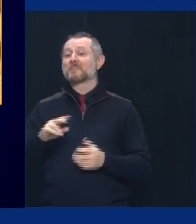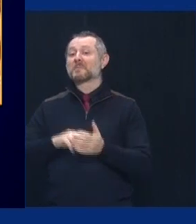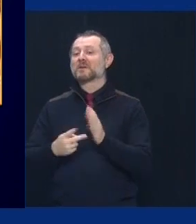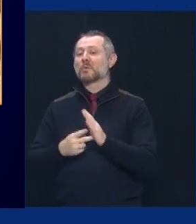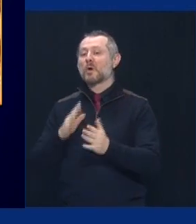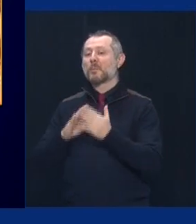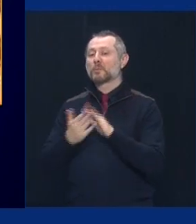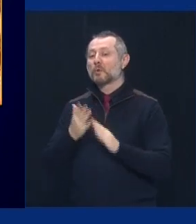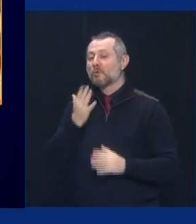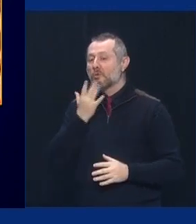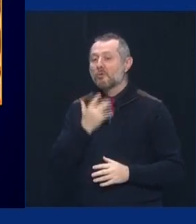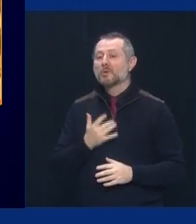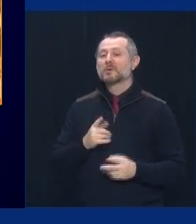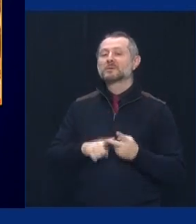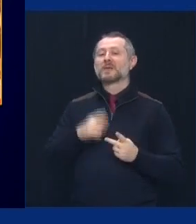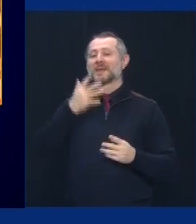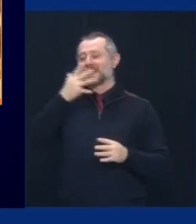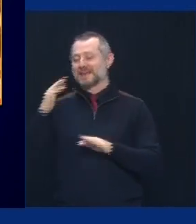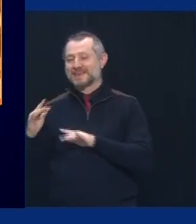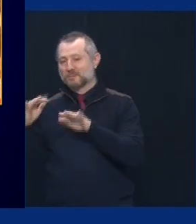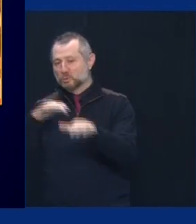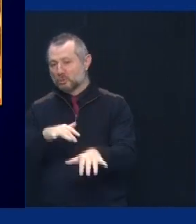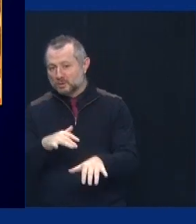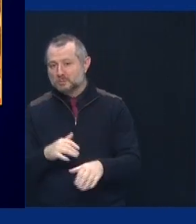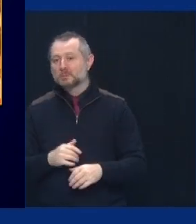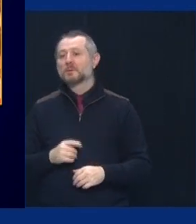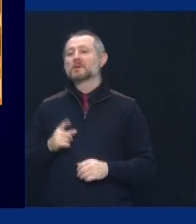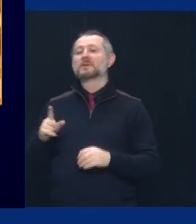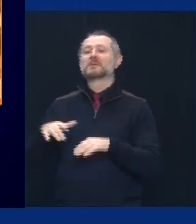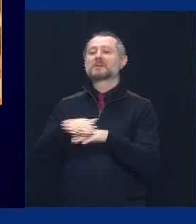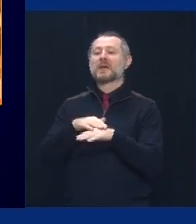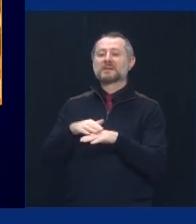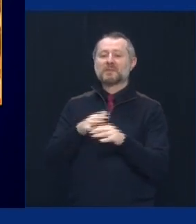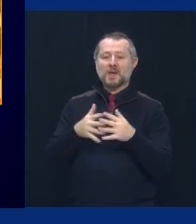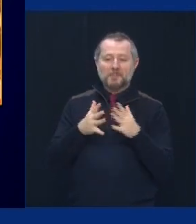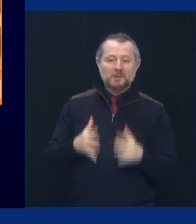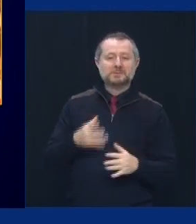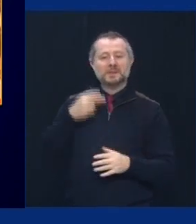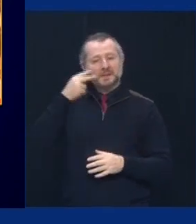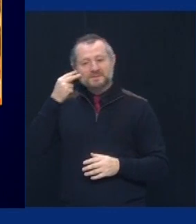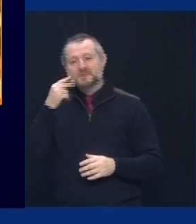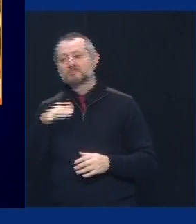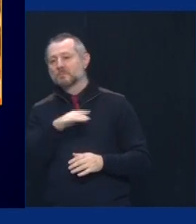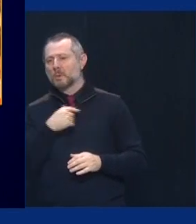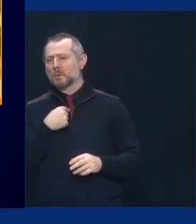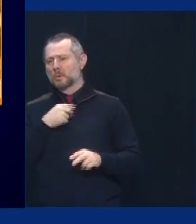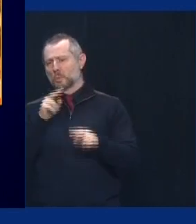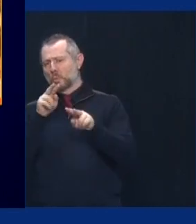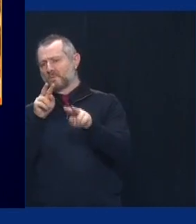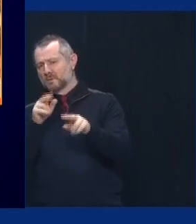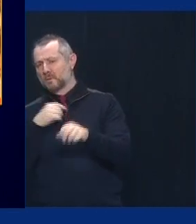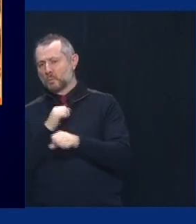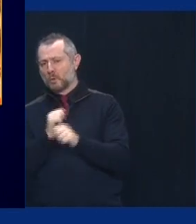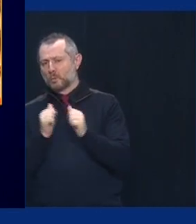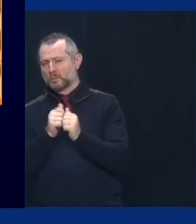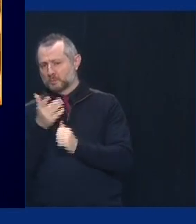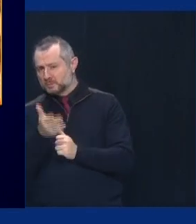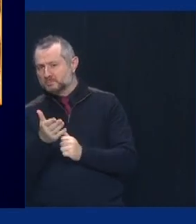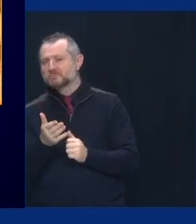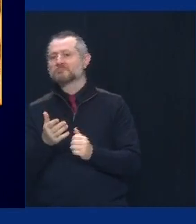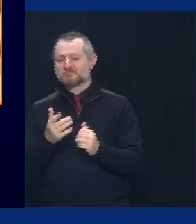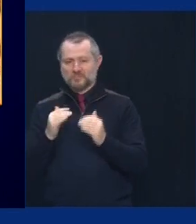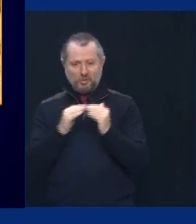immigrant and throughout Indian country. So I look forward to continuing to work with my colleagues to make sure